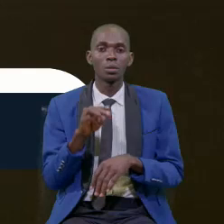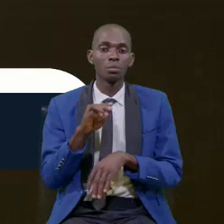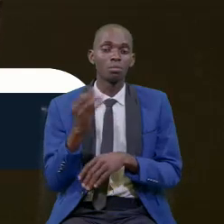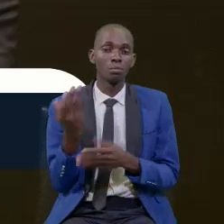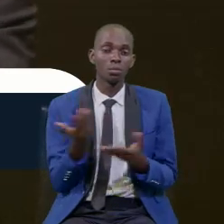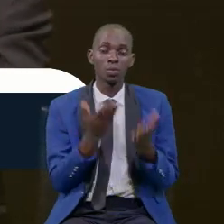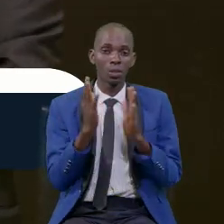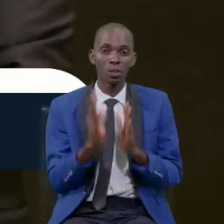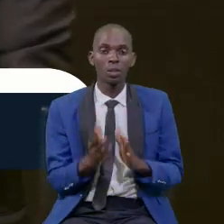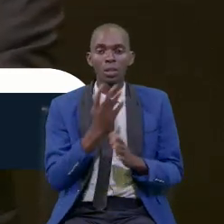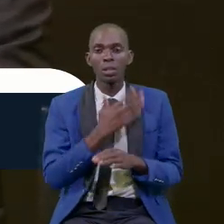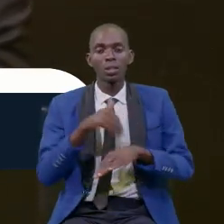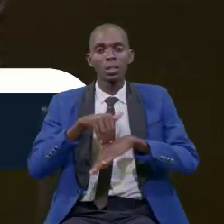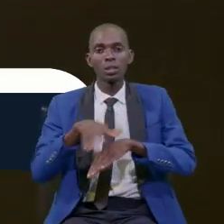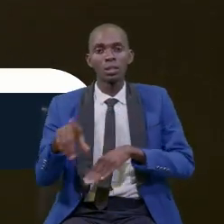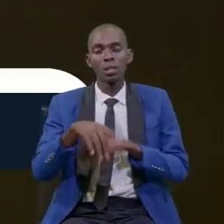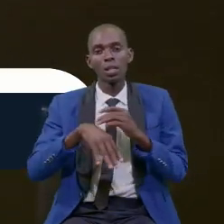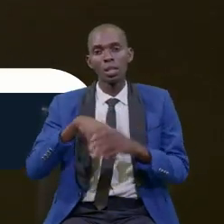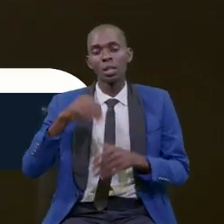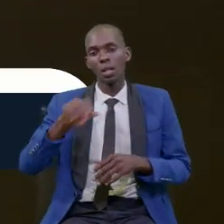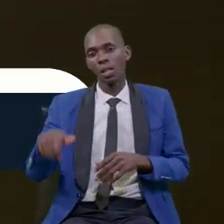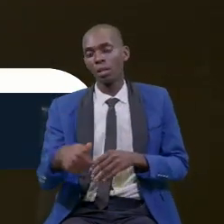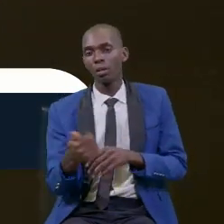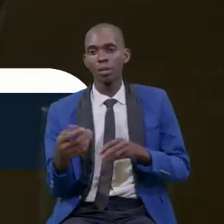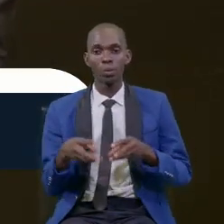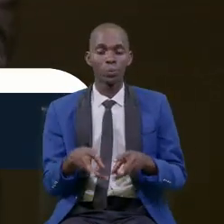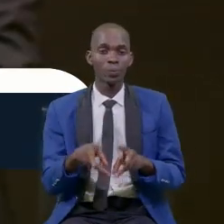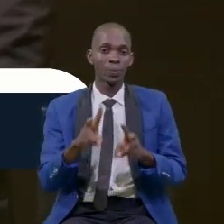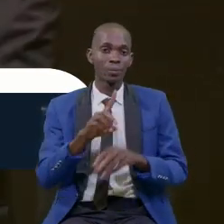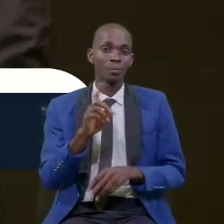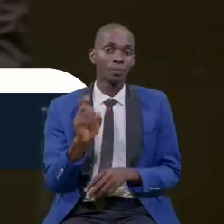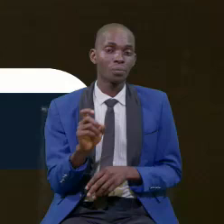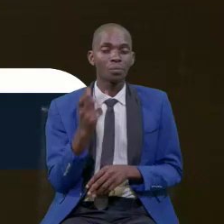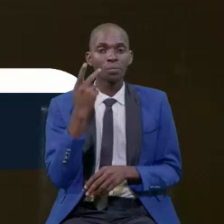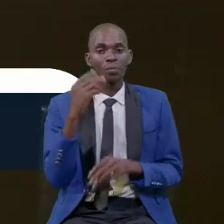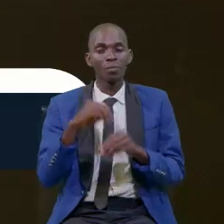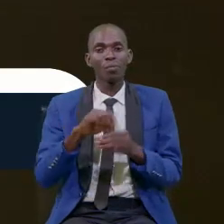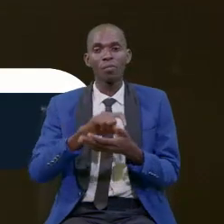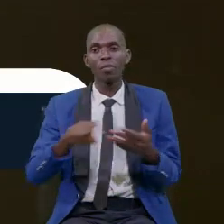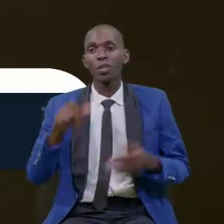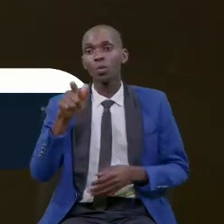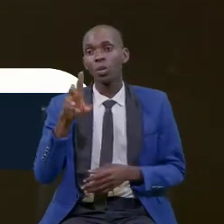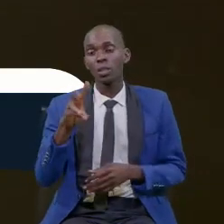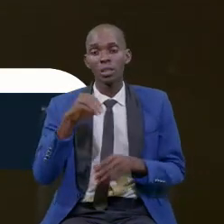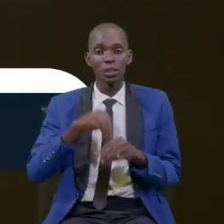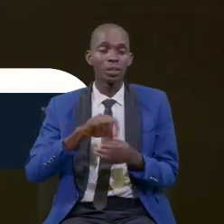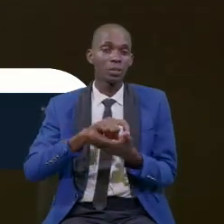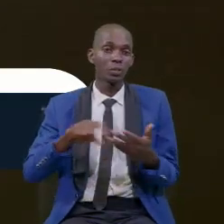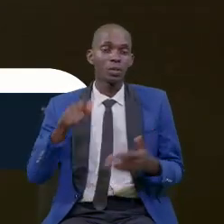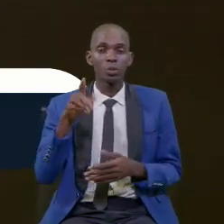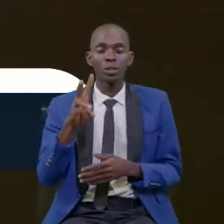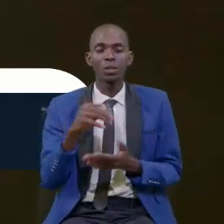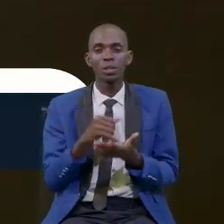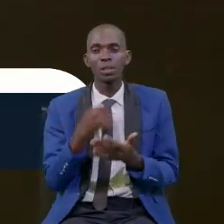sent them out another way? Look at verse 26. In verse 26,